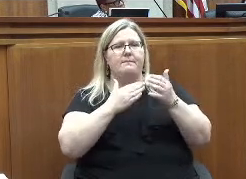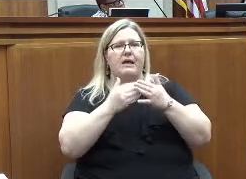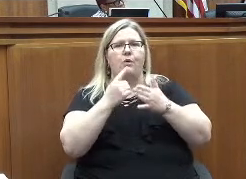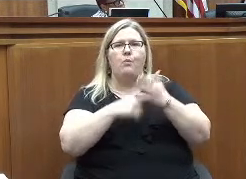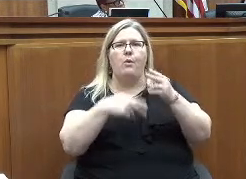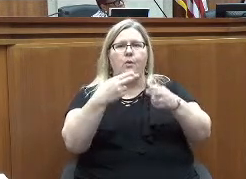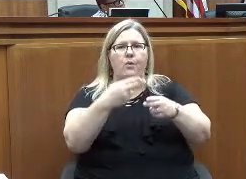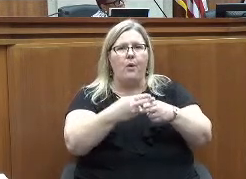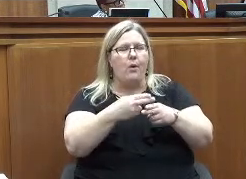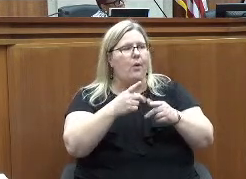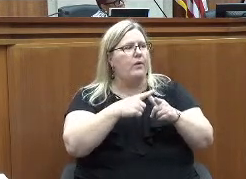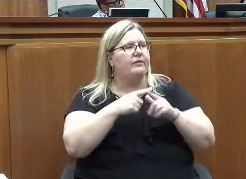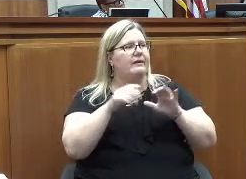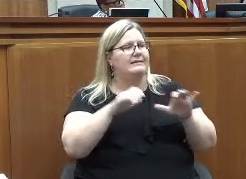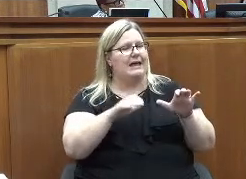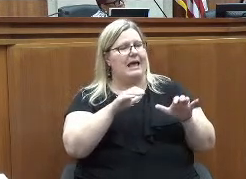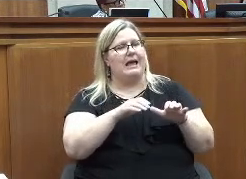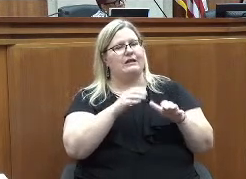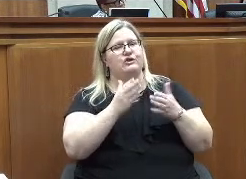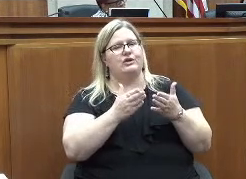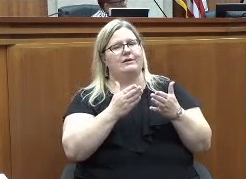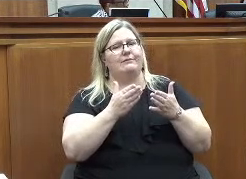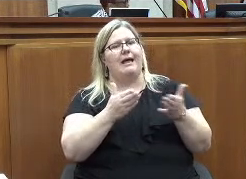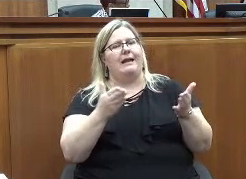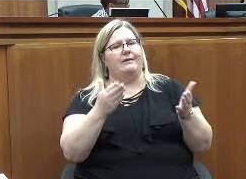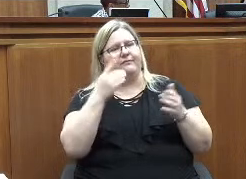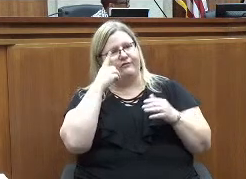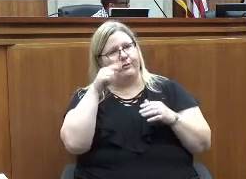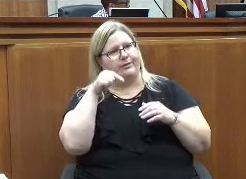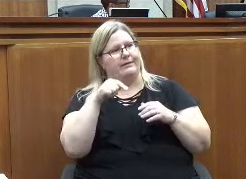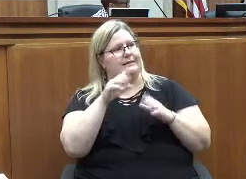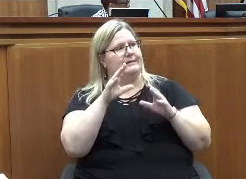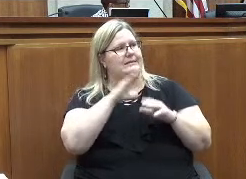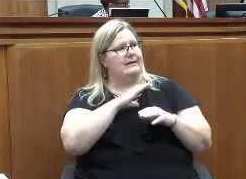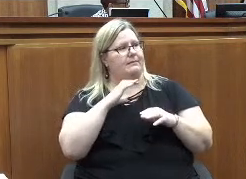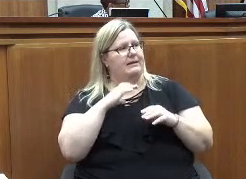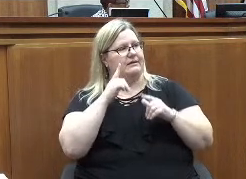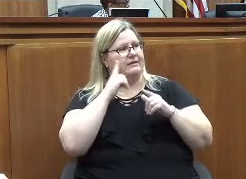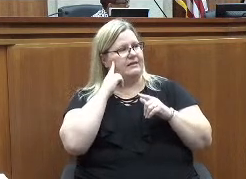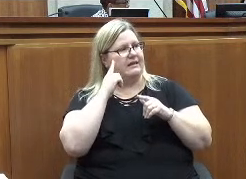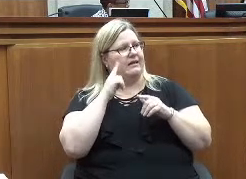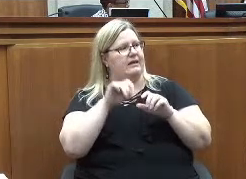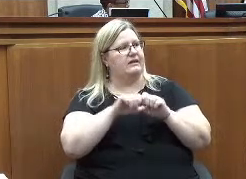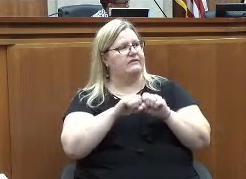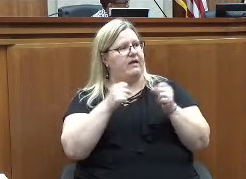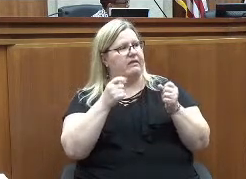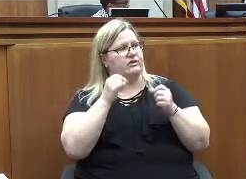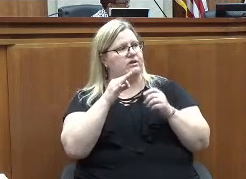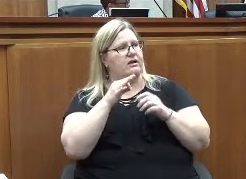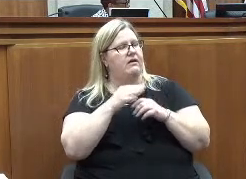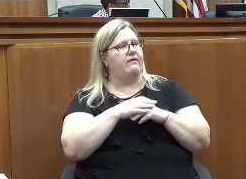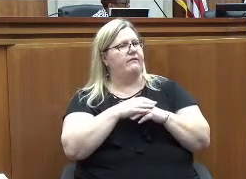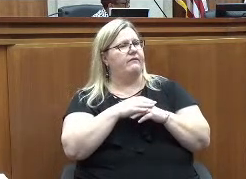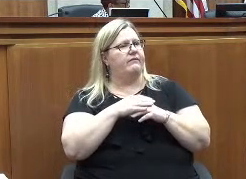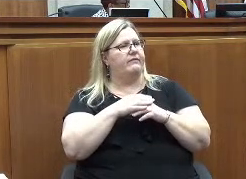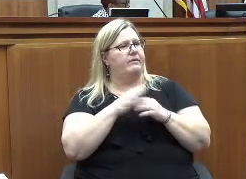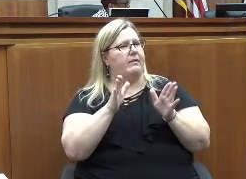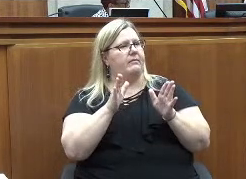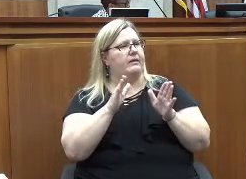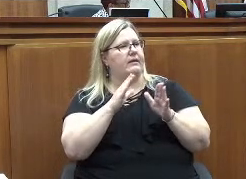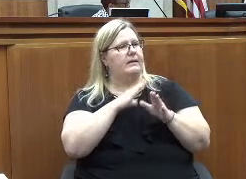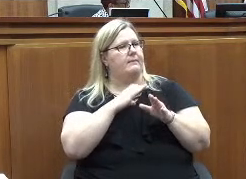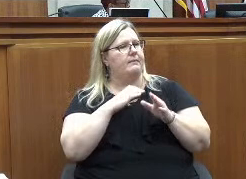it, it's an action item by this committee, and so I believe it would be a violation of the open meeting. Yeah, so we could love to